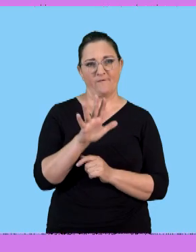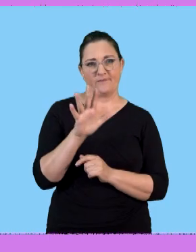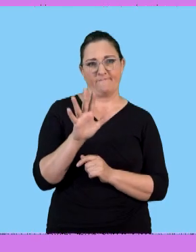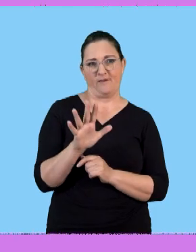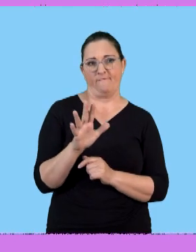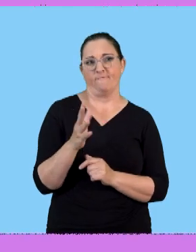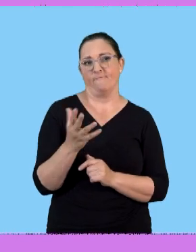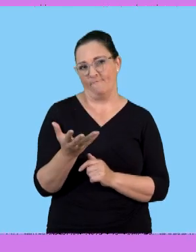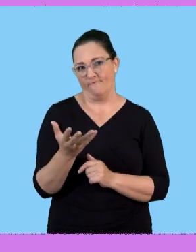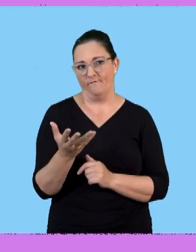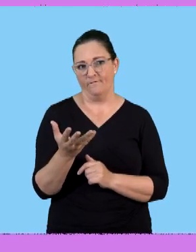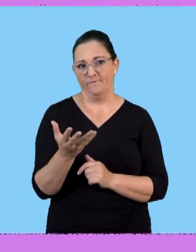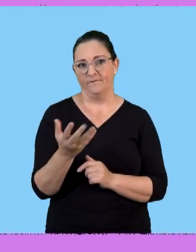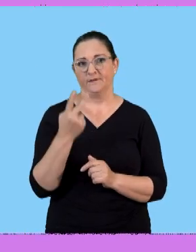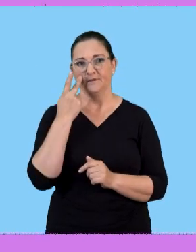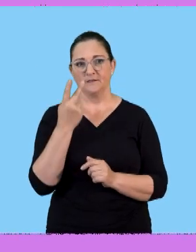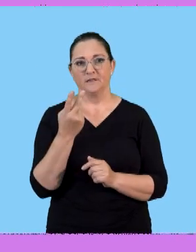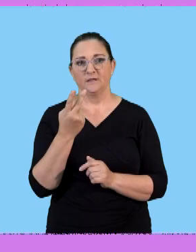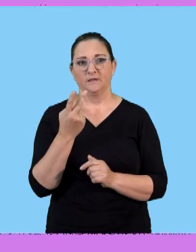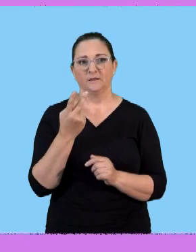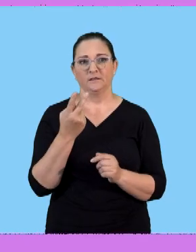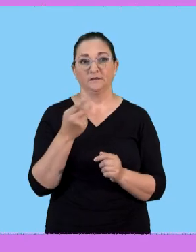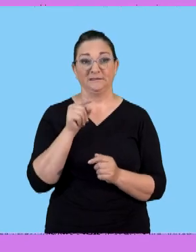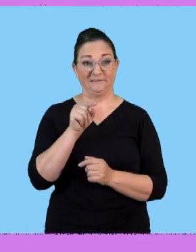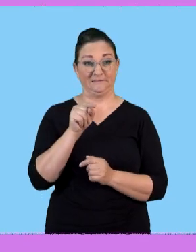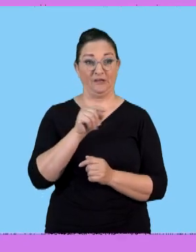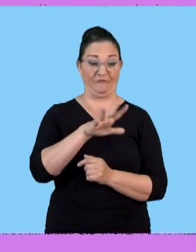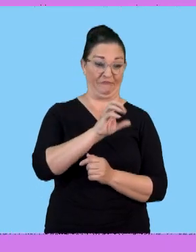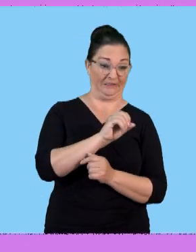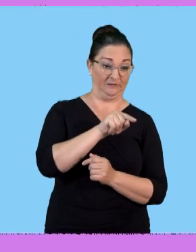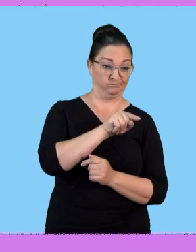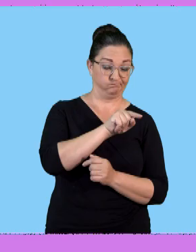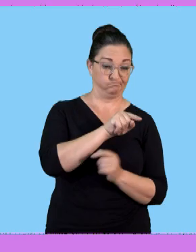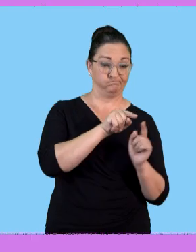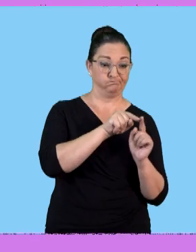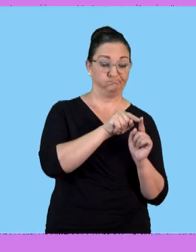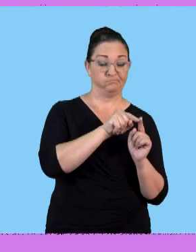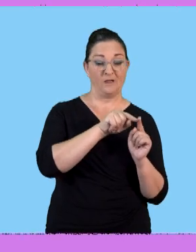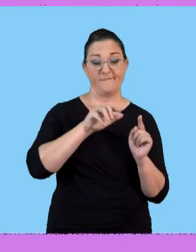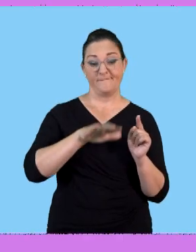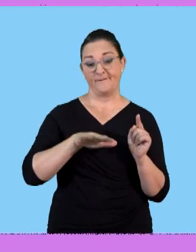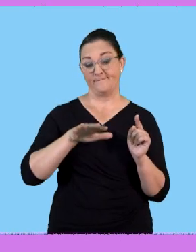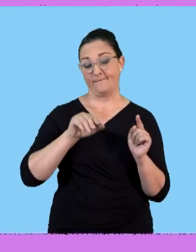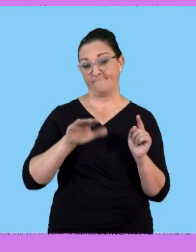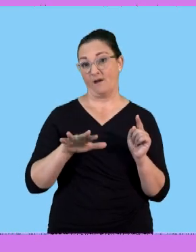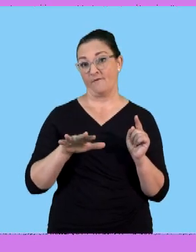right? Okay, so the difference then, so that if that is 50, it will move to